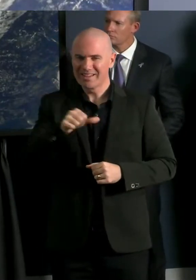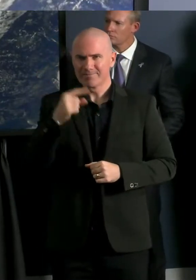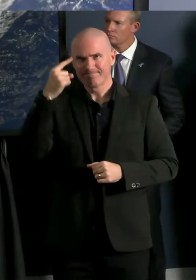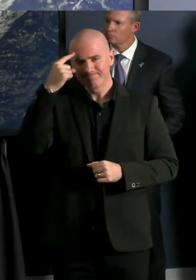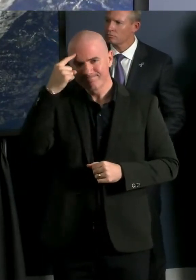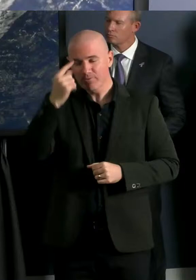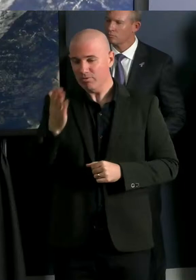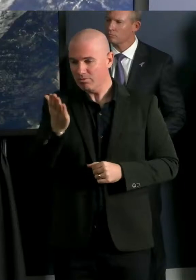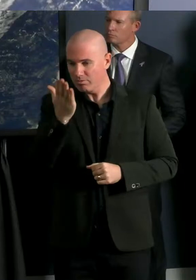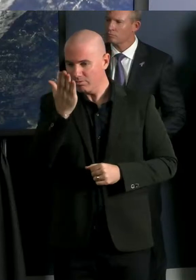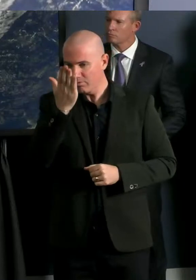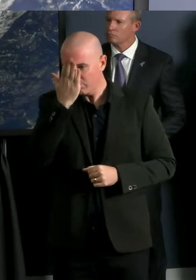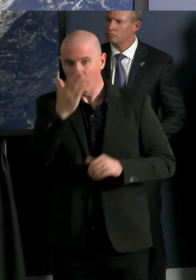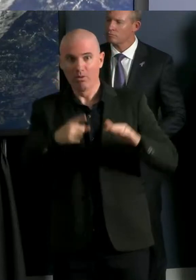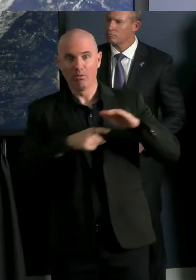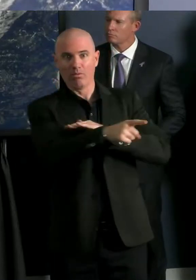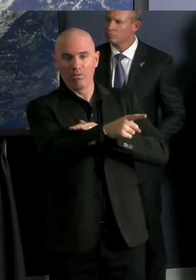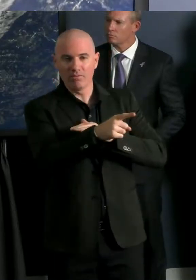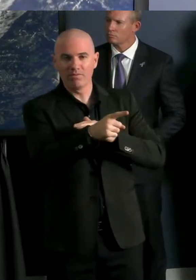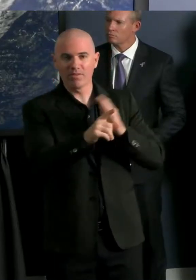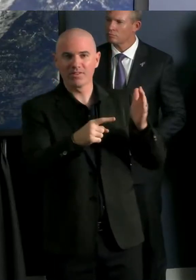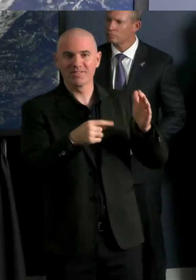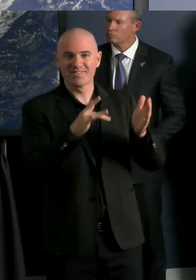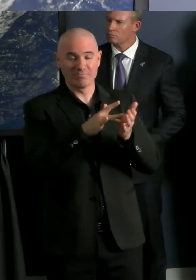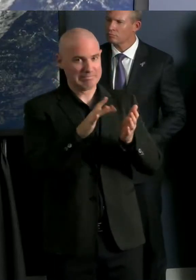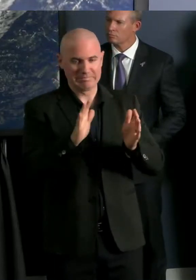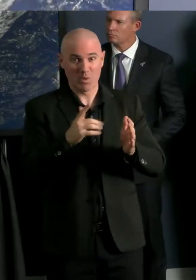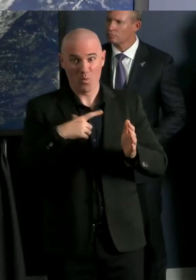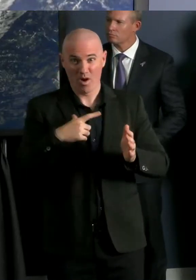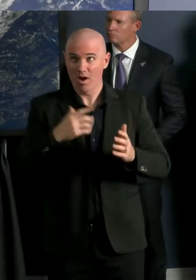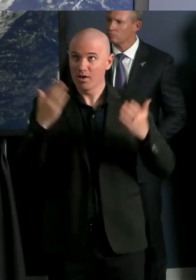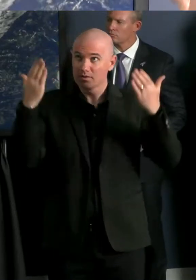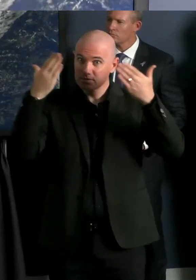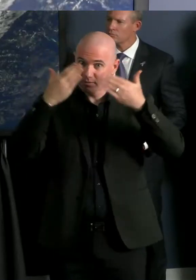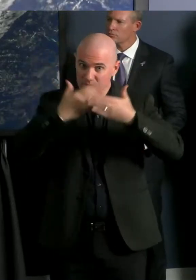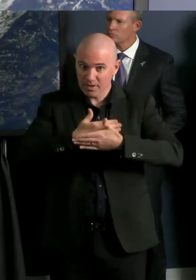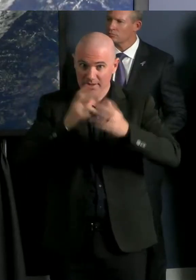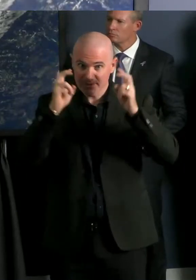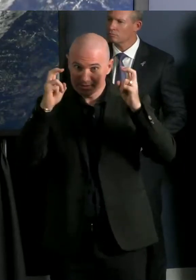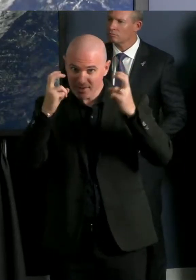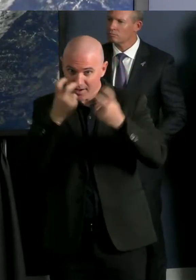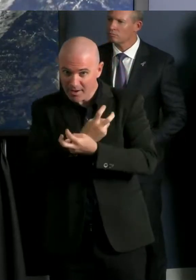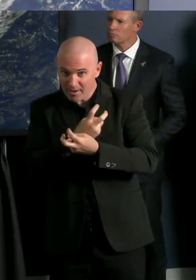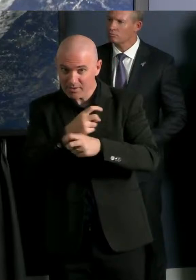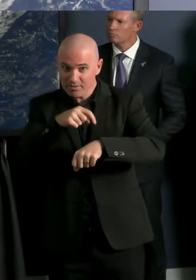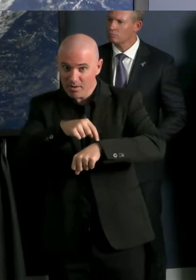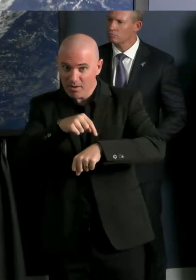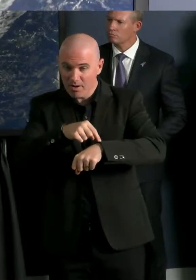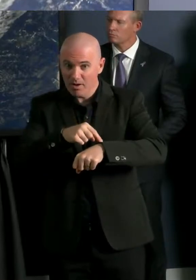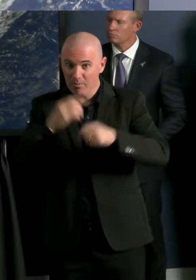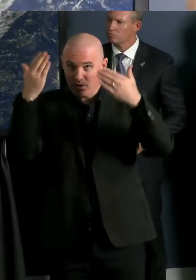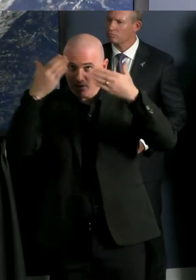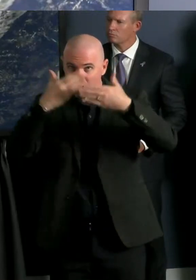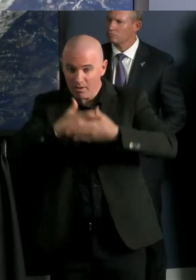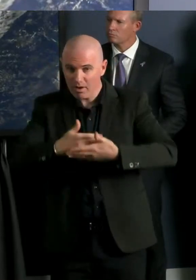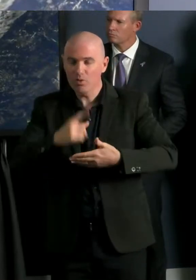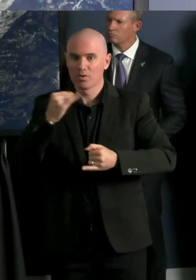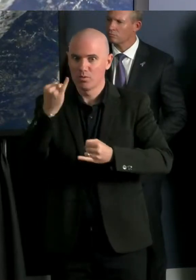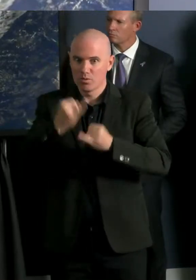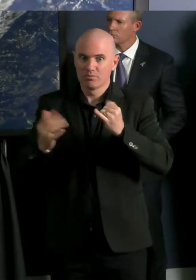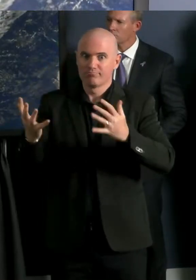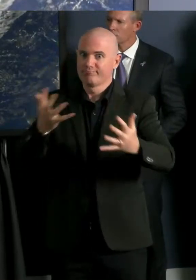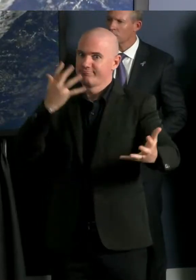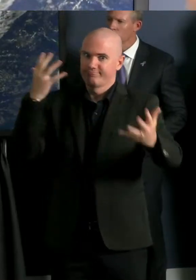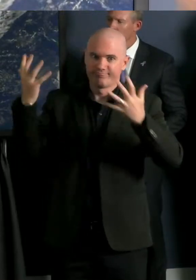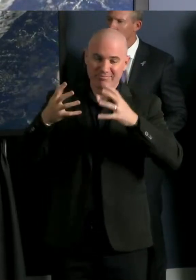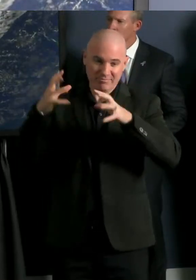timely, knowing that during the hours of darkness tonight, we will see destructive winds form and we will see